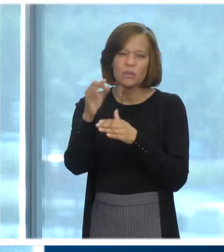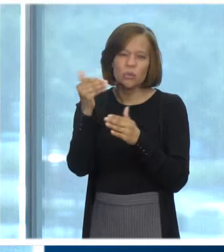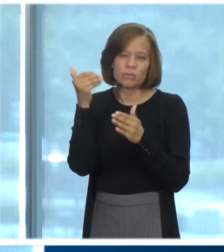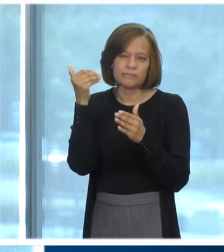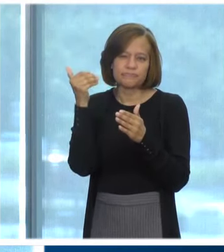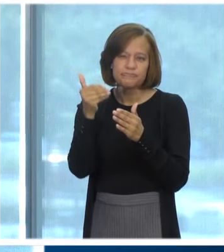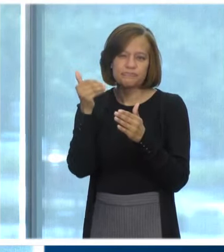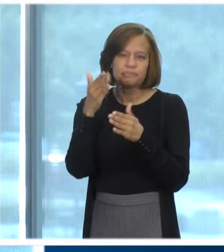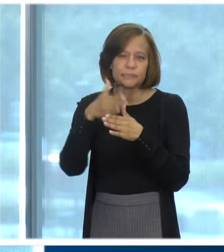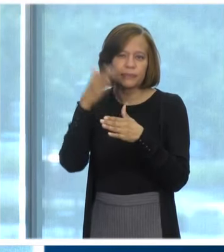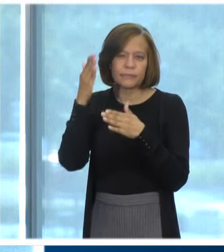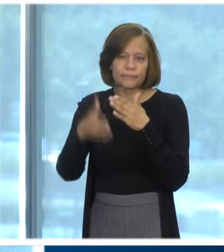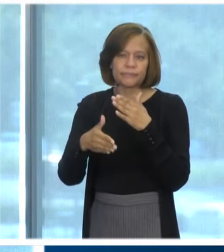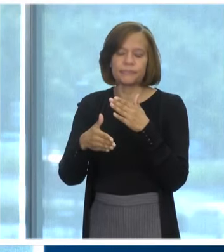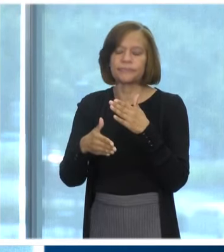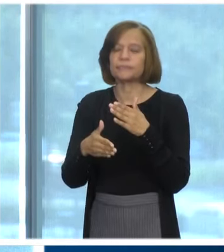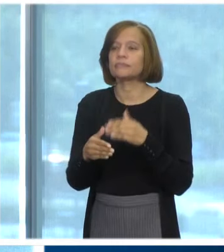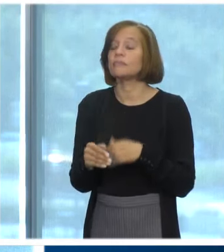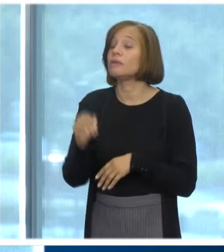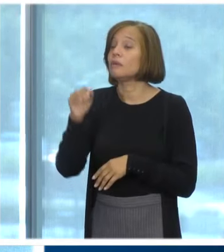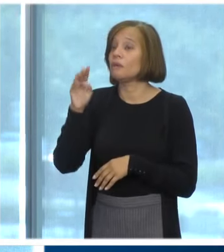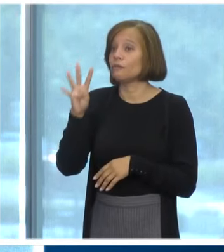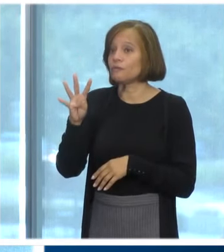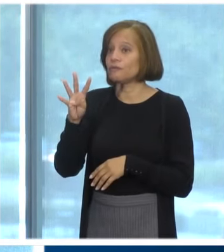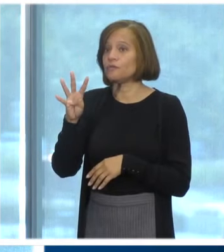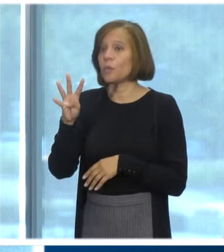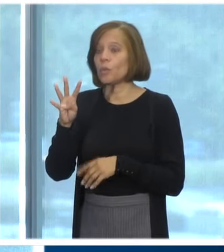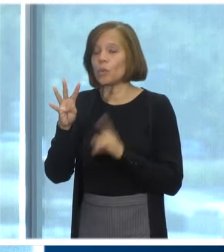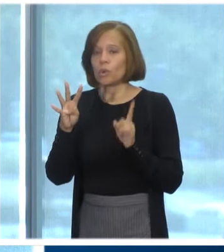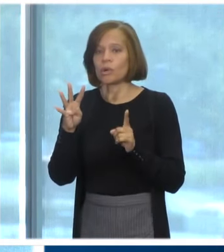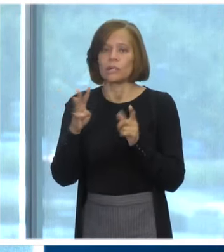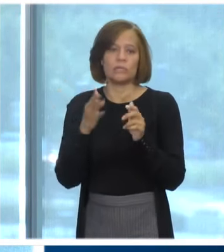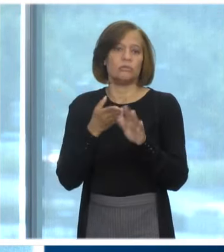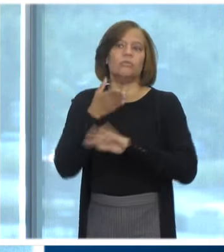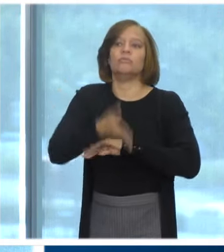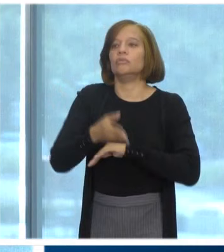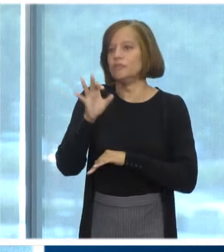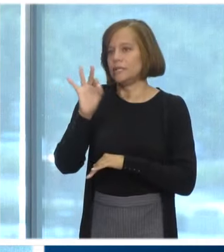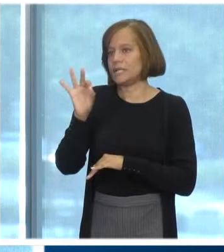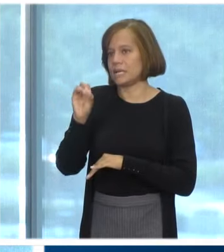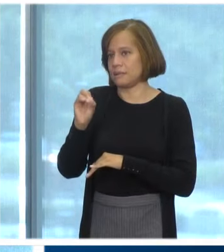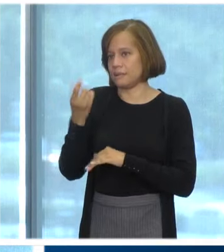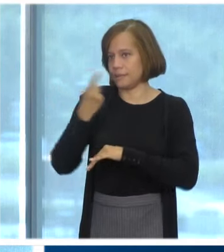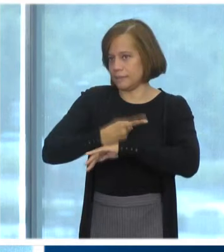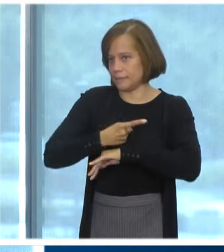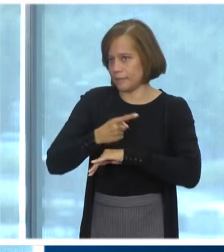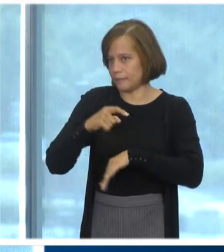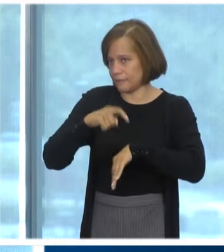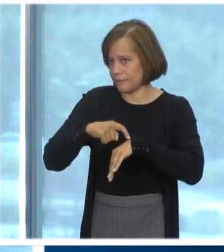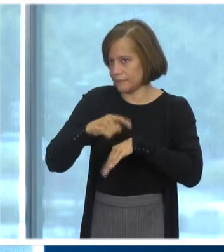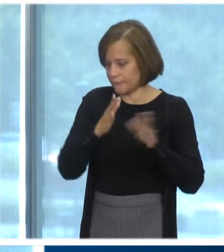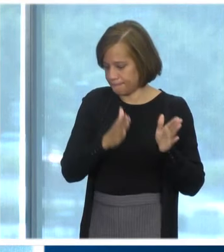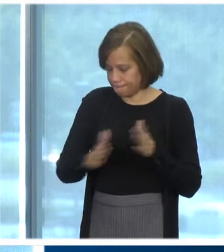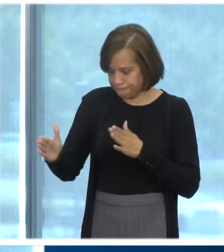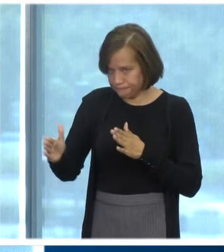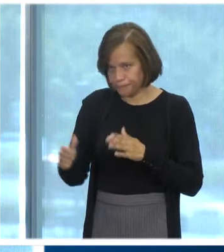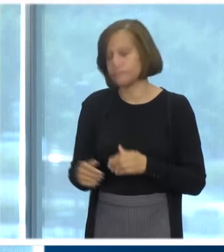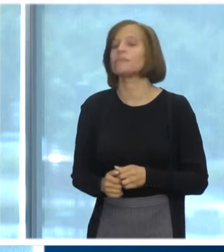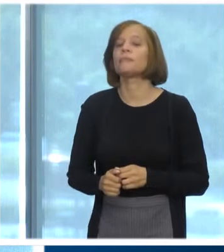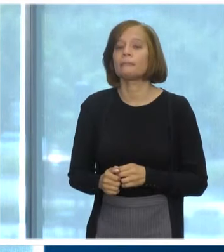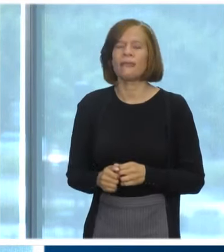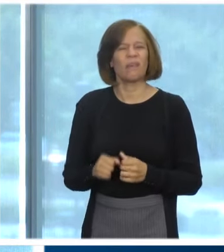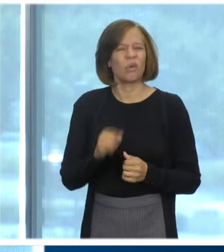passed. 4 of them are beyond the 90-day timeline. I'd like to take this opportunity to talk about some of the limitations